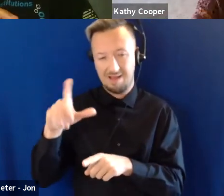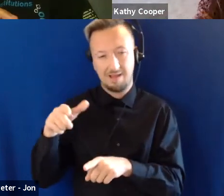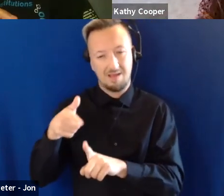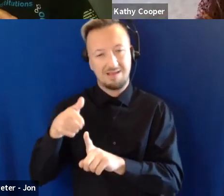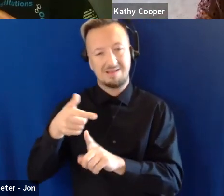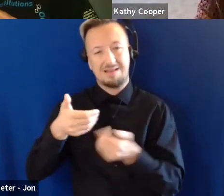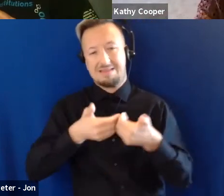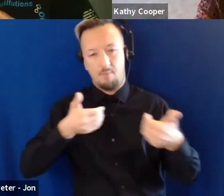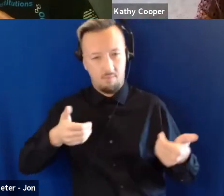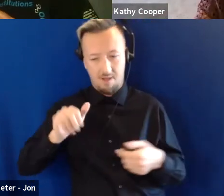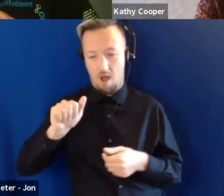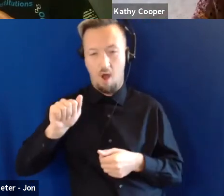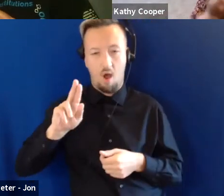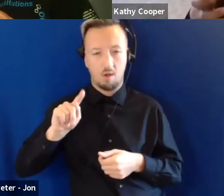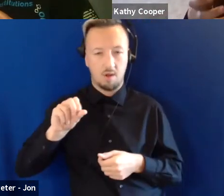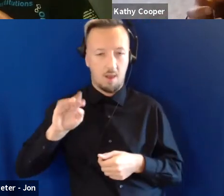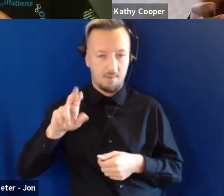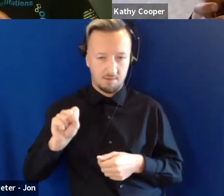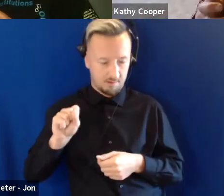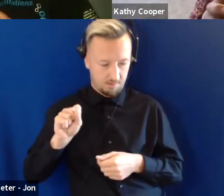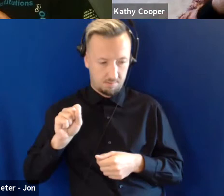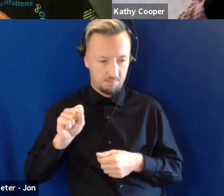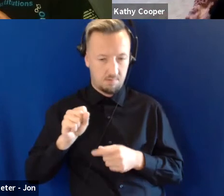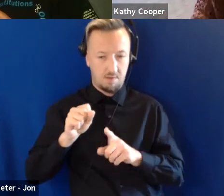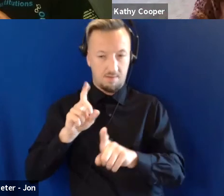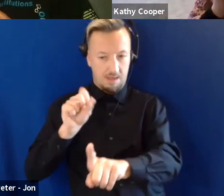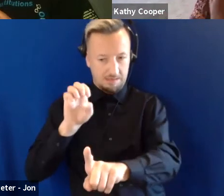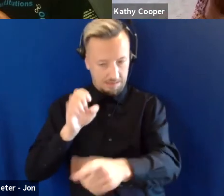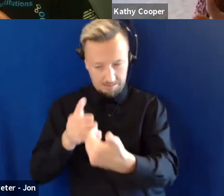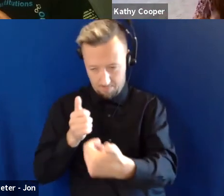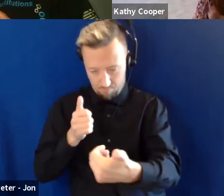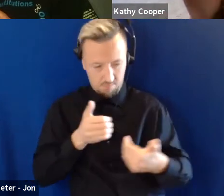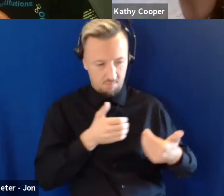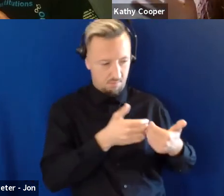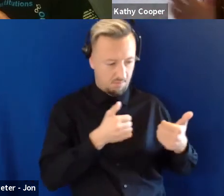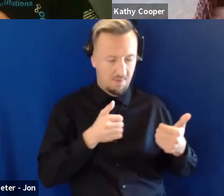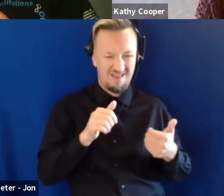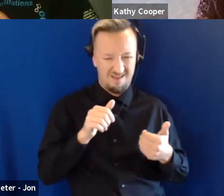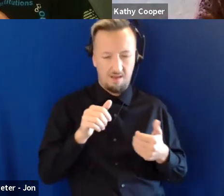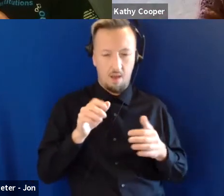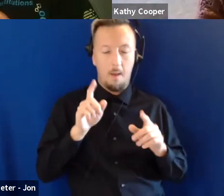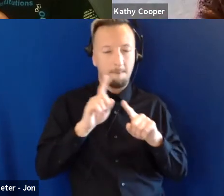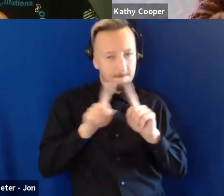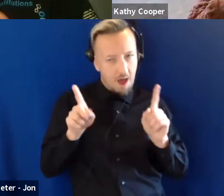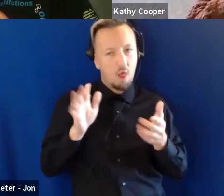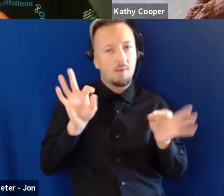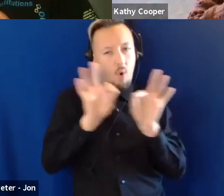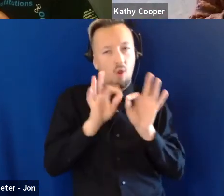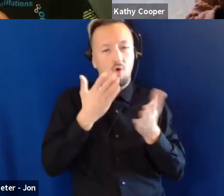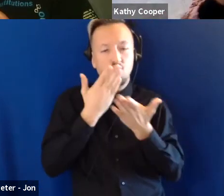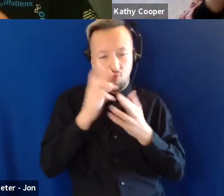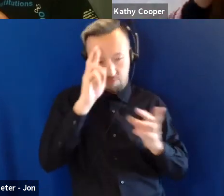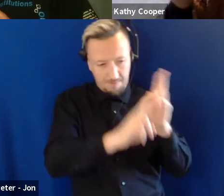but we're autonomous from anybody else too. So I think that the relationship aspect of it is huge. Respect it. You guys